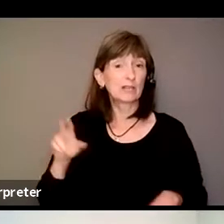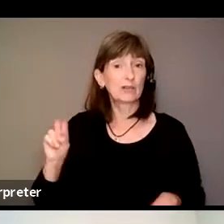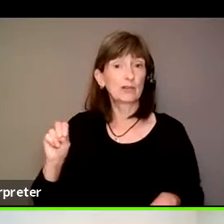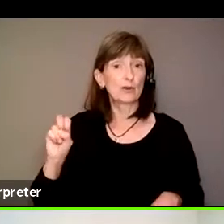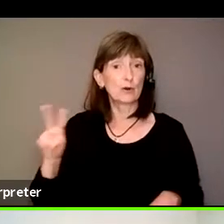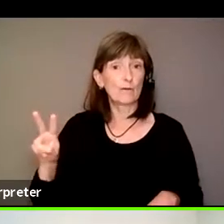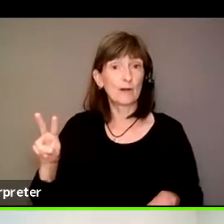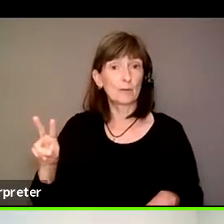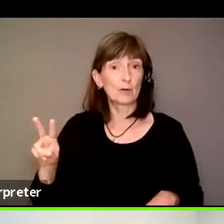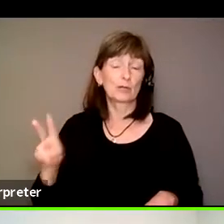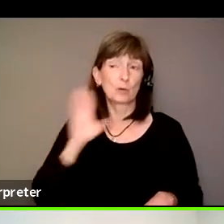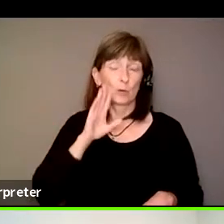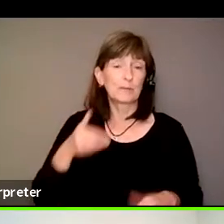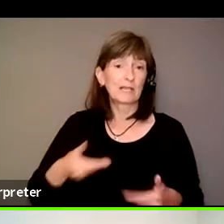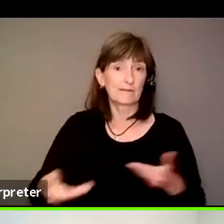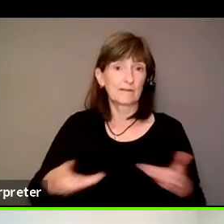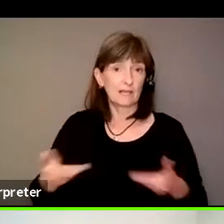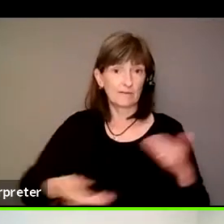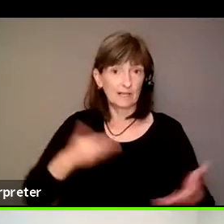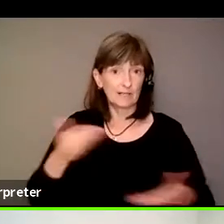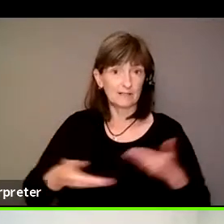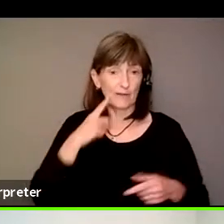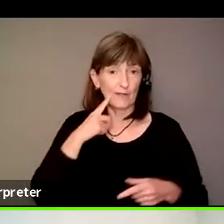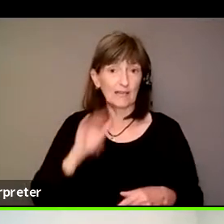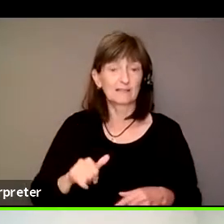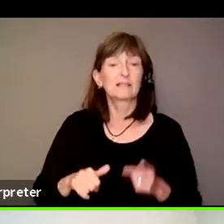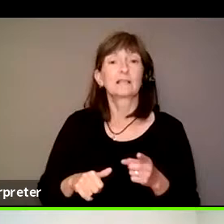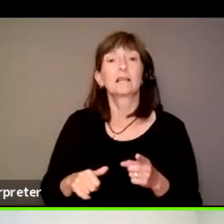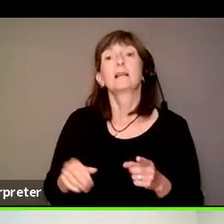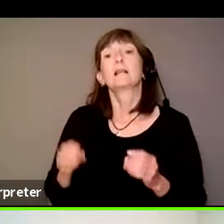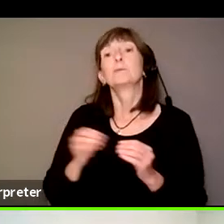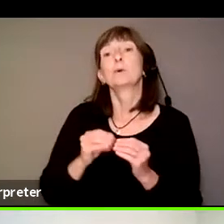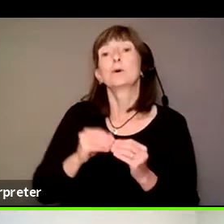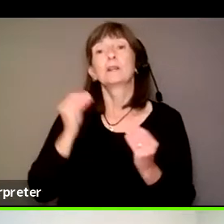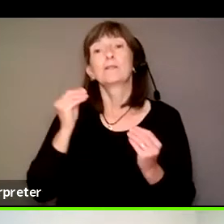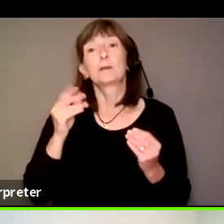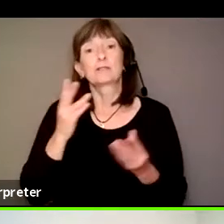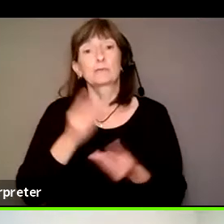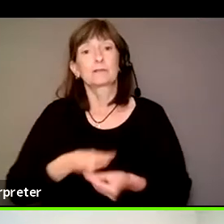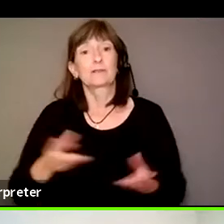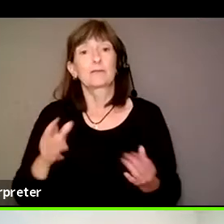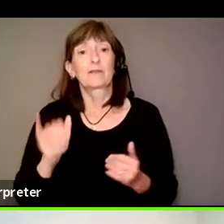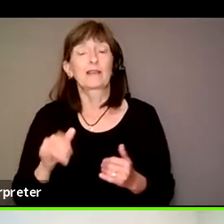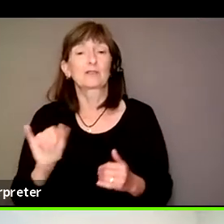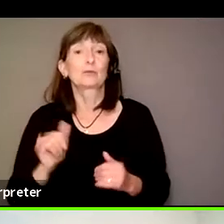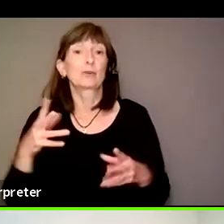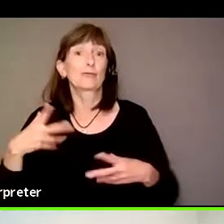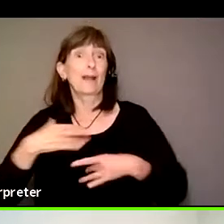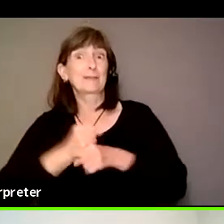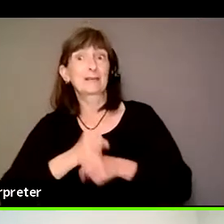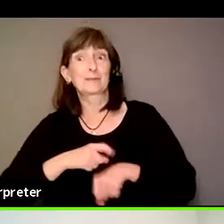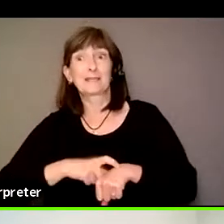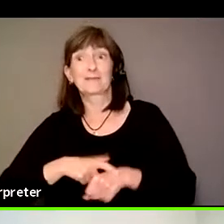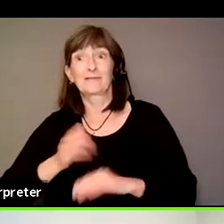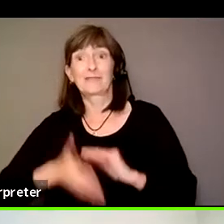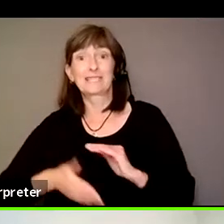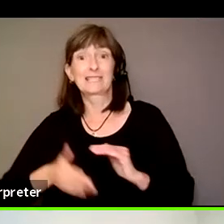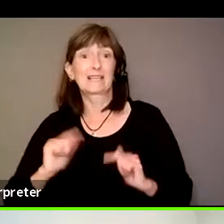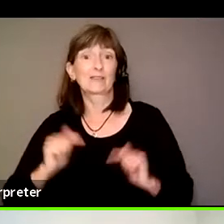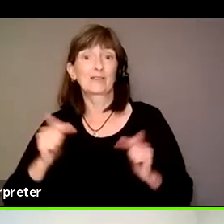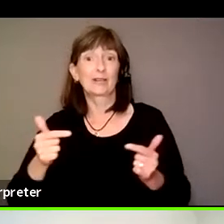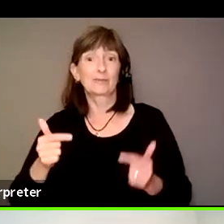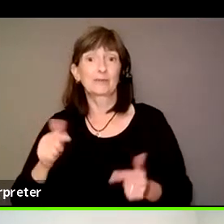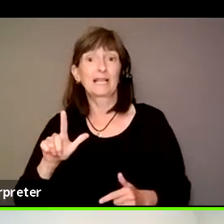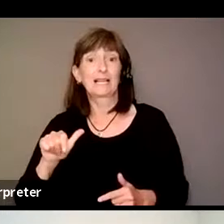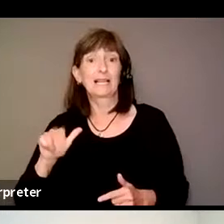invites on that. Sure. We'll get some more information on that here. That so I gotta wrap us up, and I'll hand it back to you, Lynn. Thanks again,